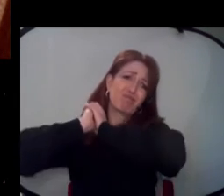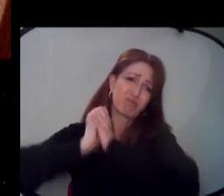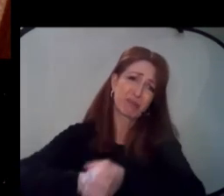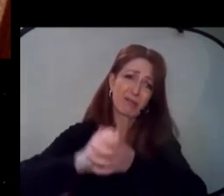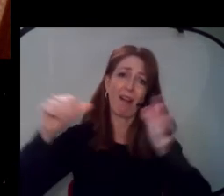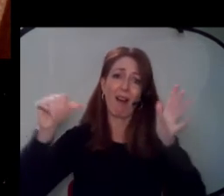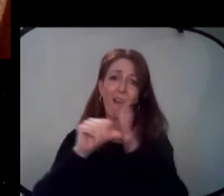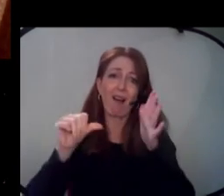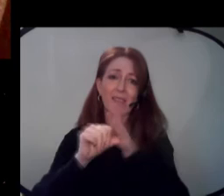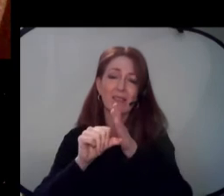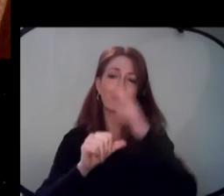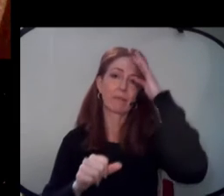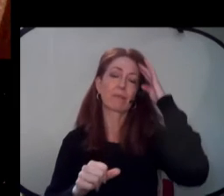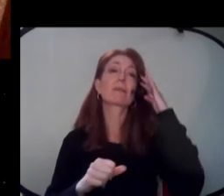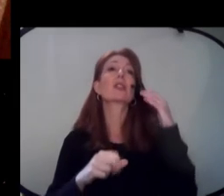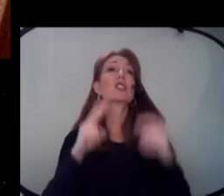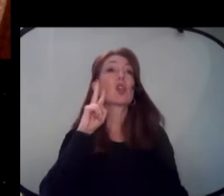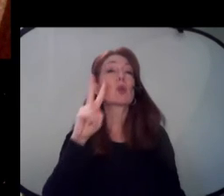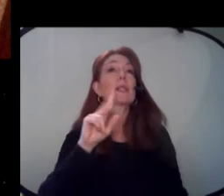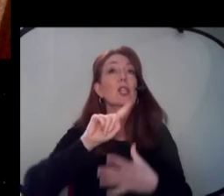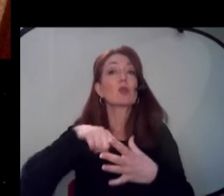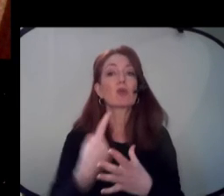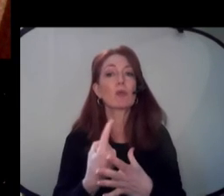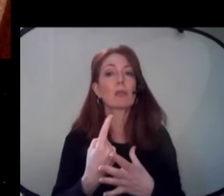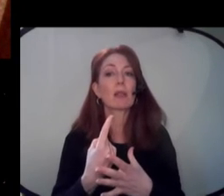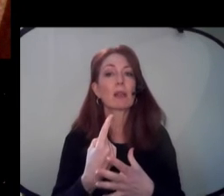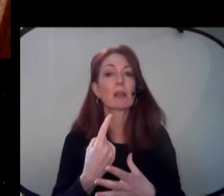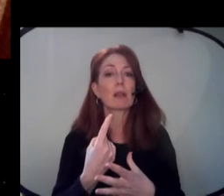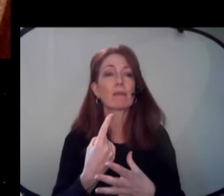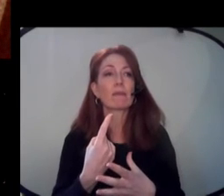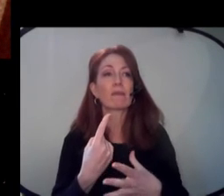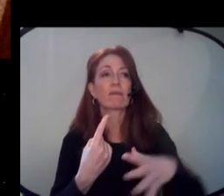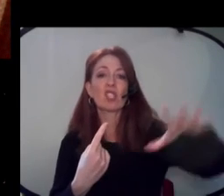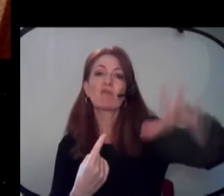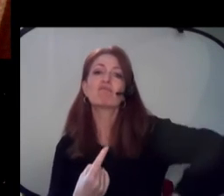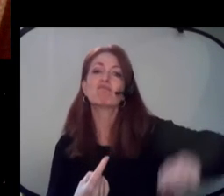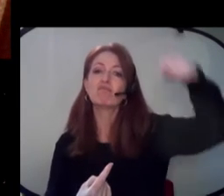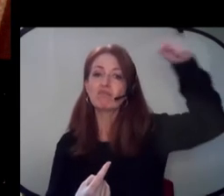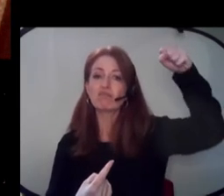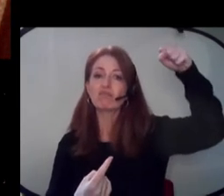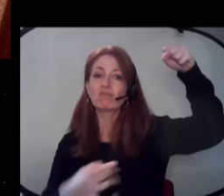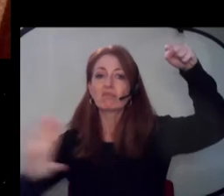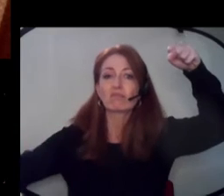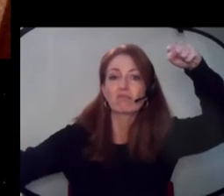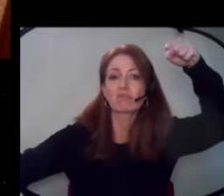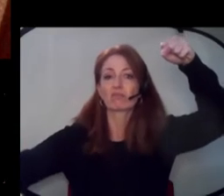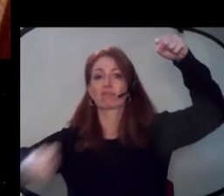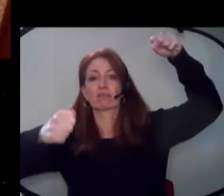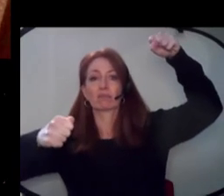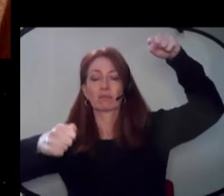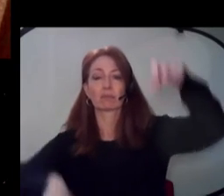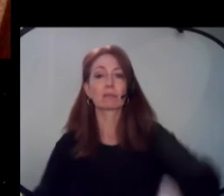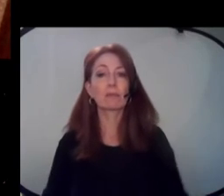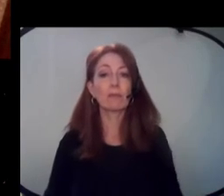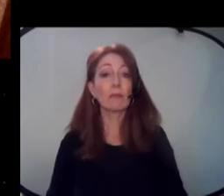with Judith, she's grabbing the head very convincingly in one hand, and the sword is coming out, and she's sort of, you